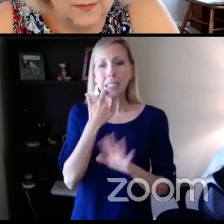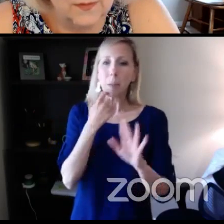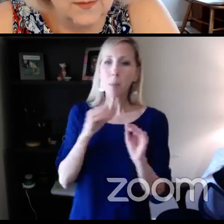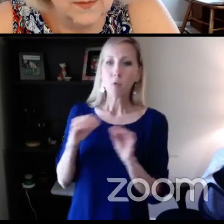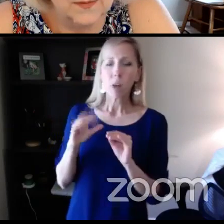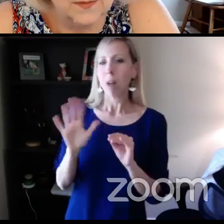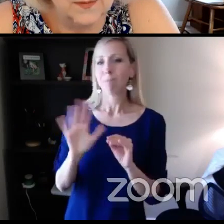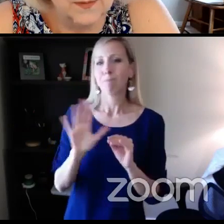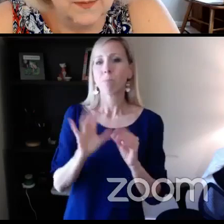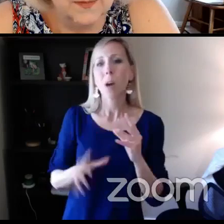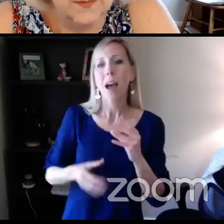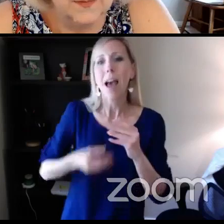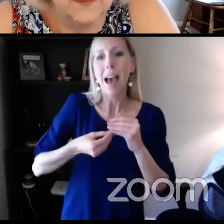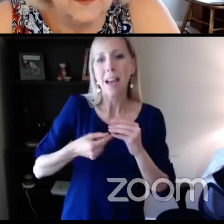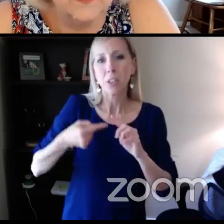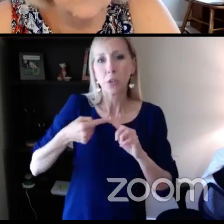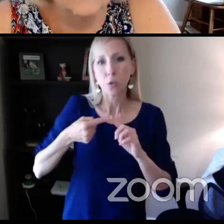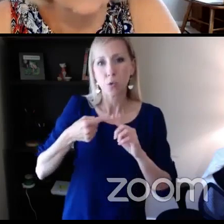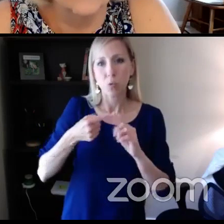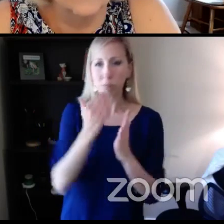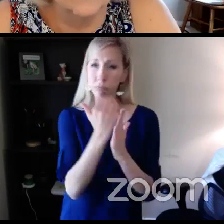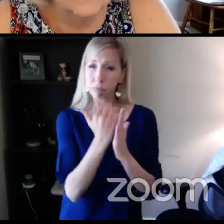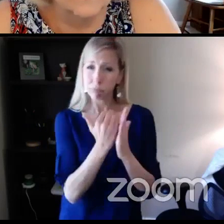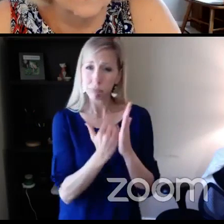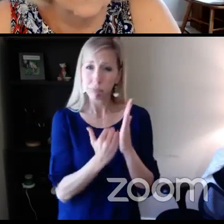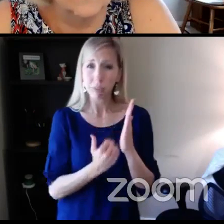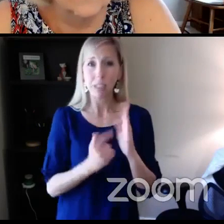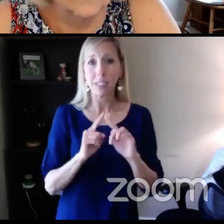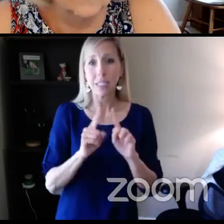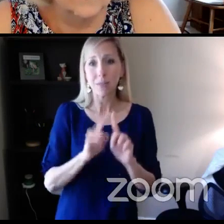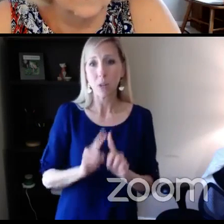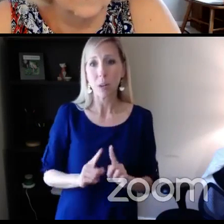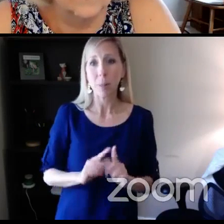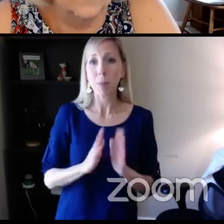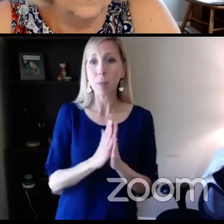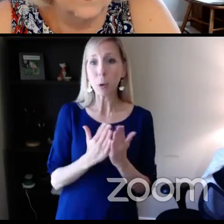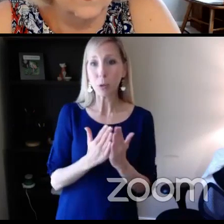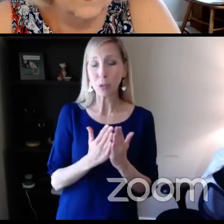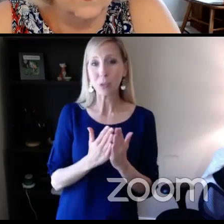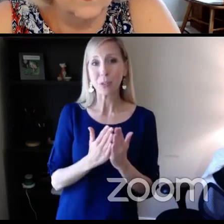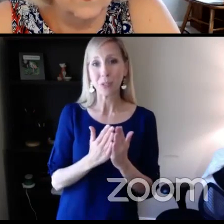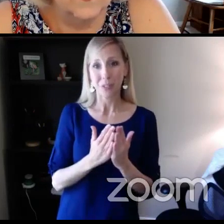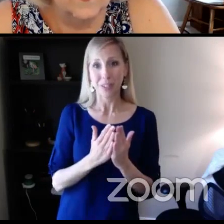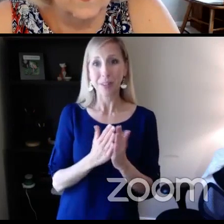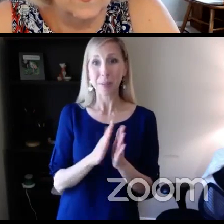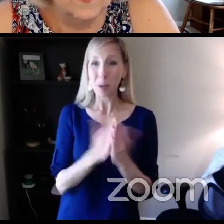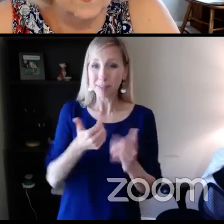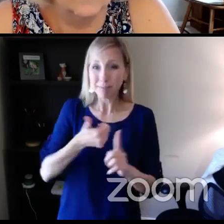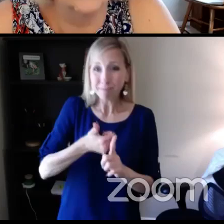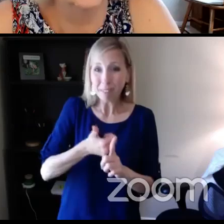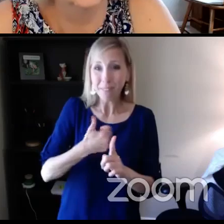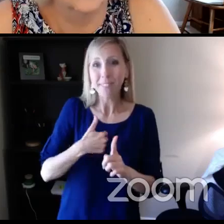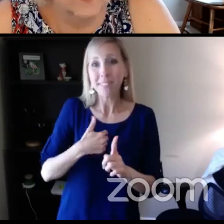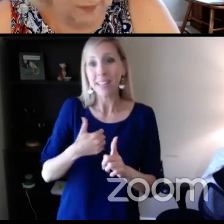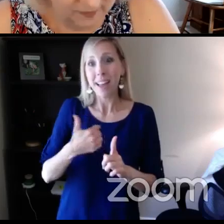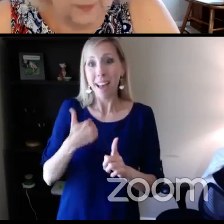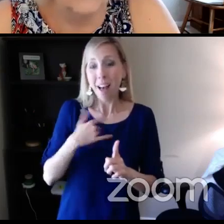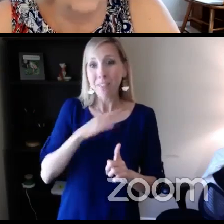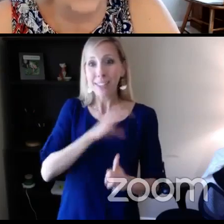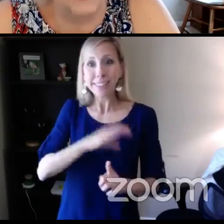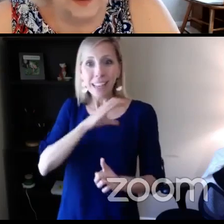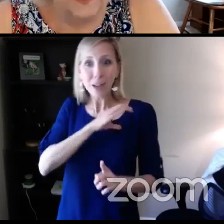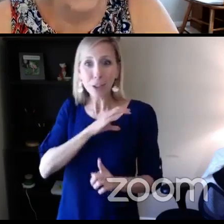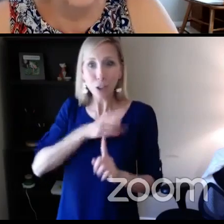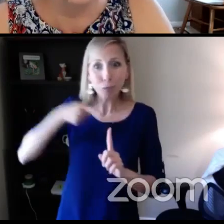we've added to our inventory lots of books with children who have hearing loss as the central